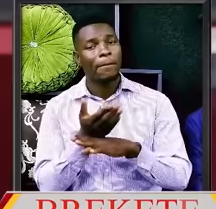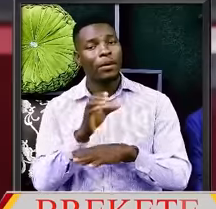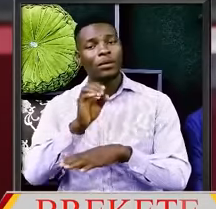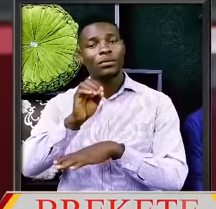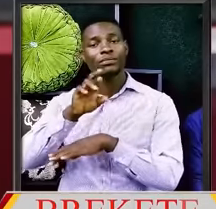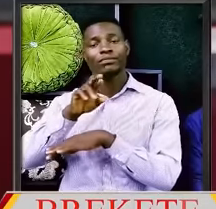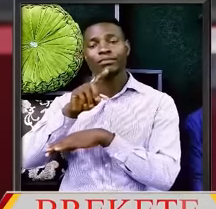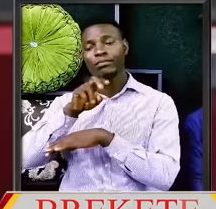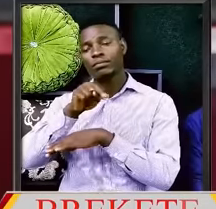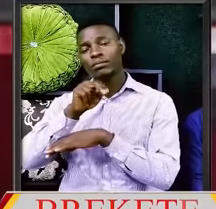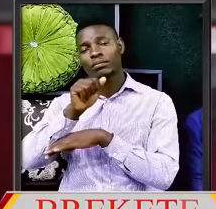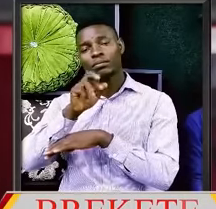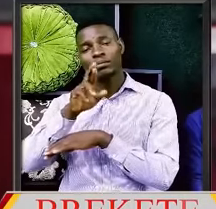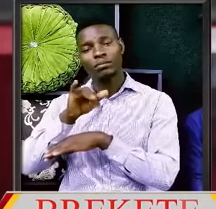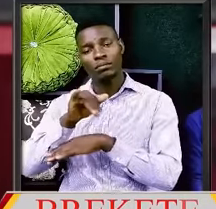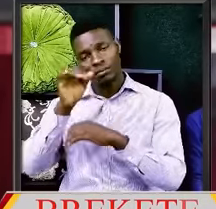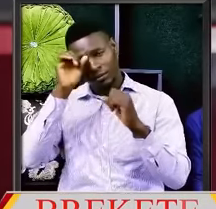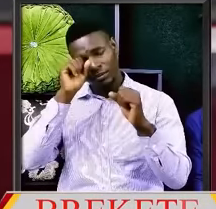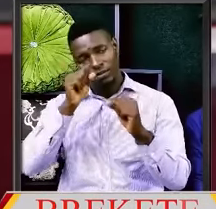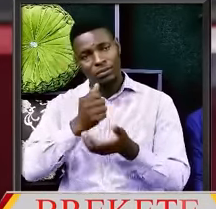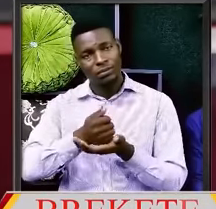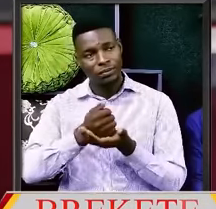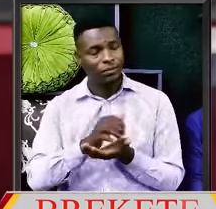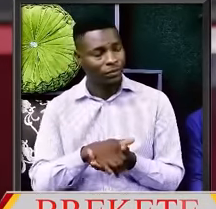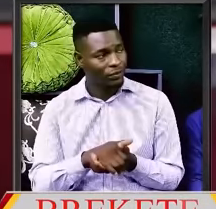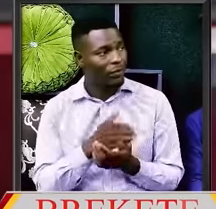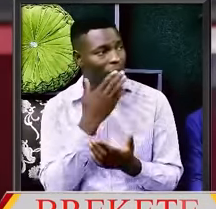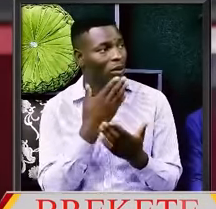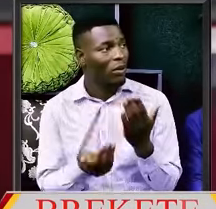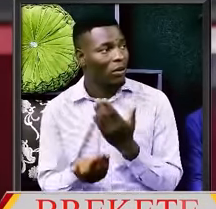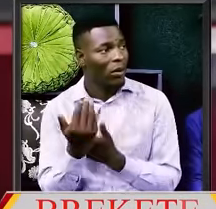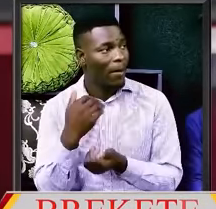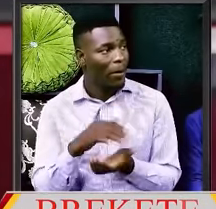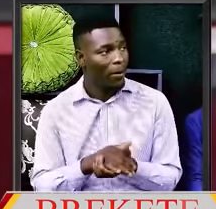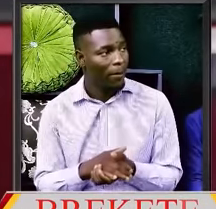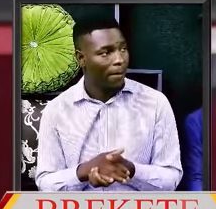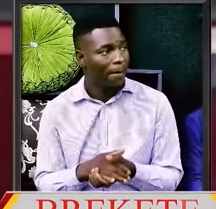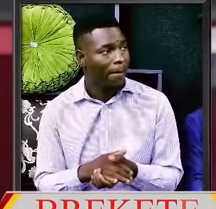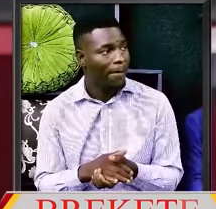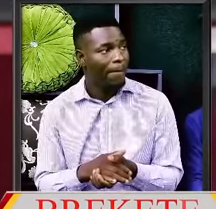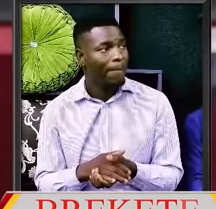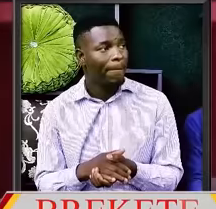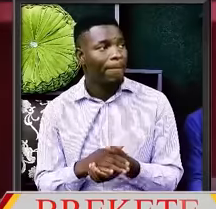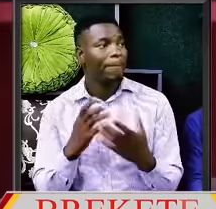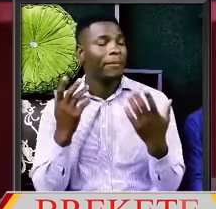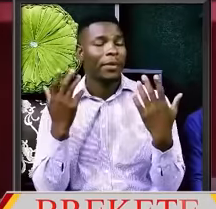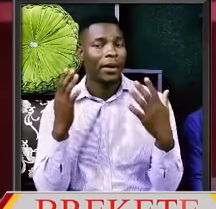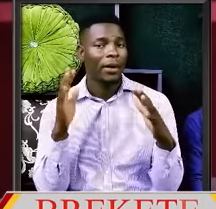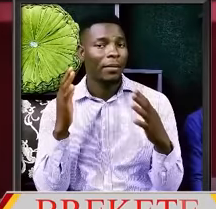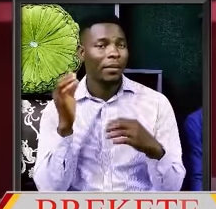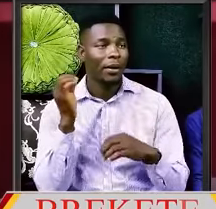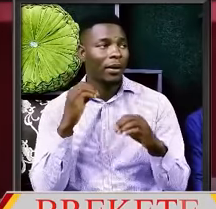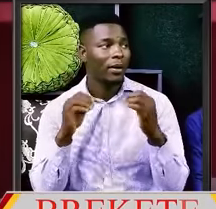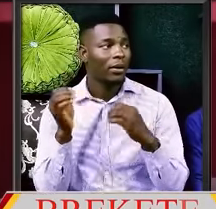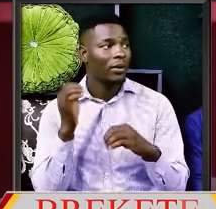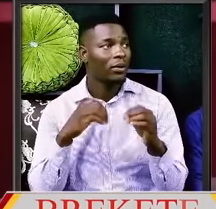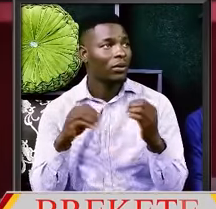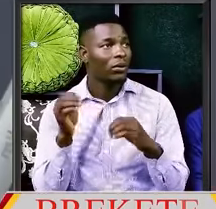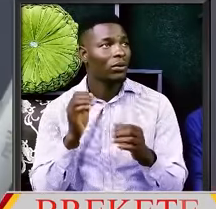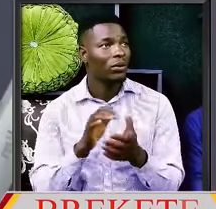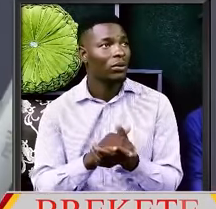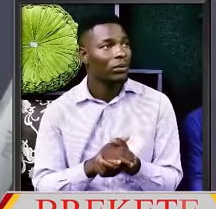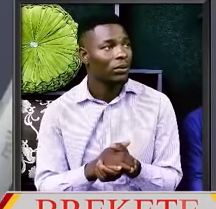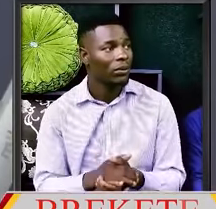president. Thank you, ma. Thank you, ma. Hello, good morning. Ende, lende. Oh, no,